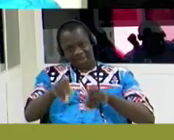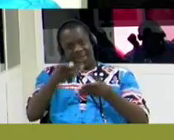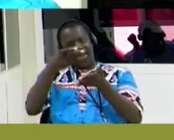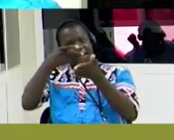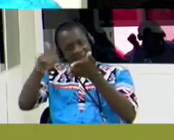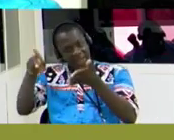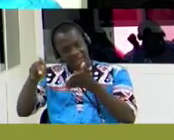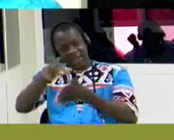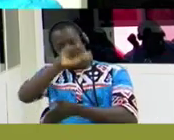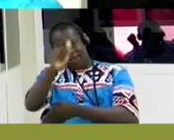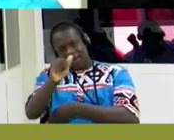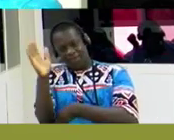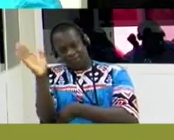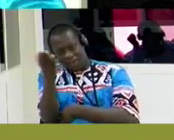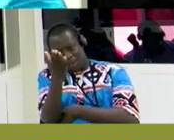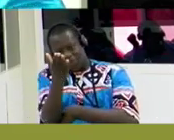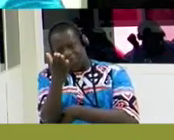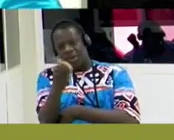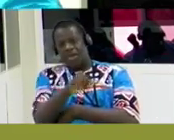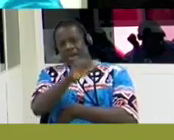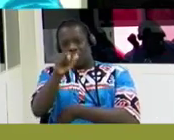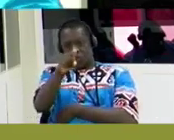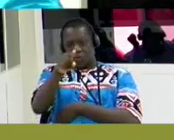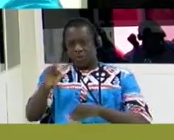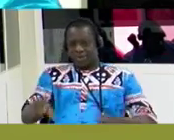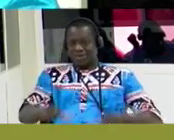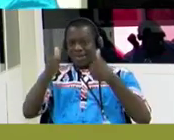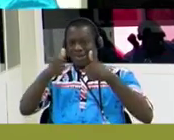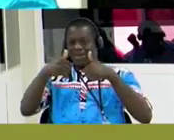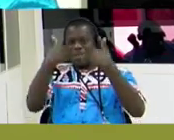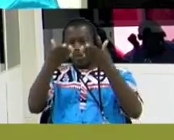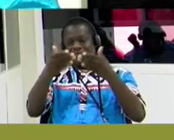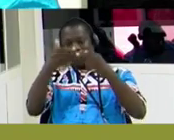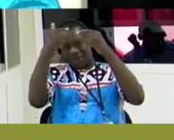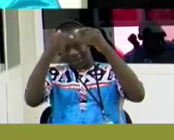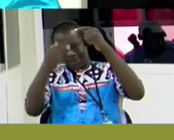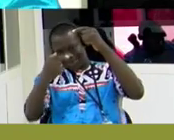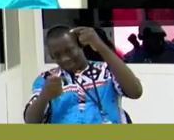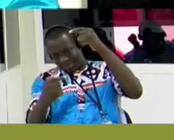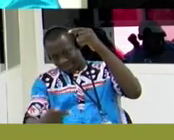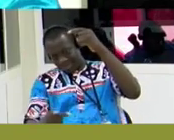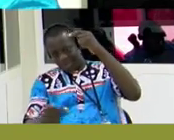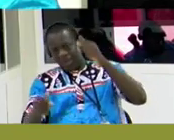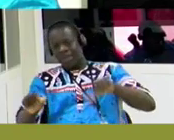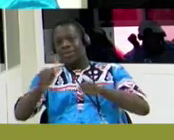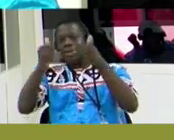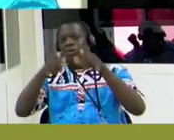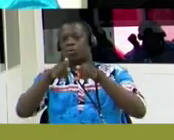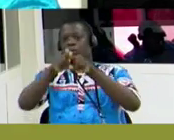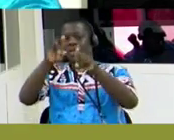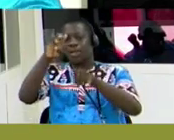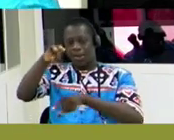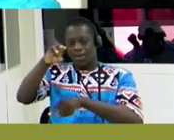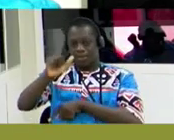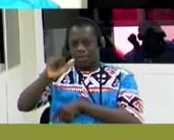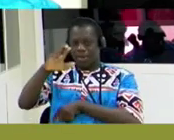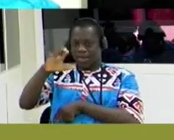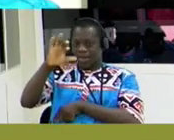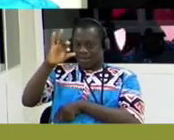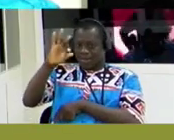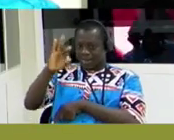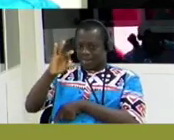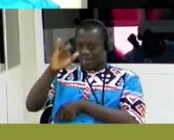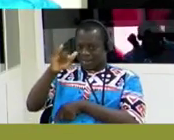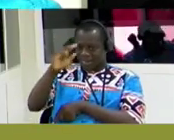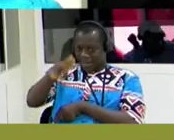slapping. Mm. And you started giving us a list, starting with Martin. I'll ask you again.